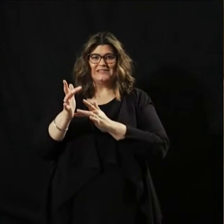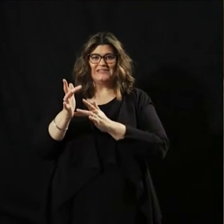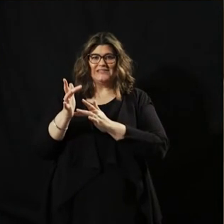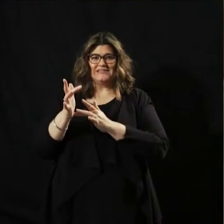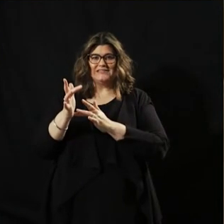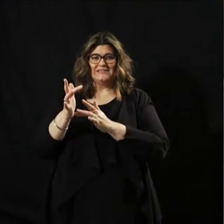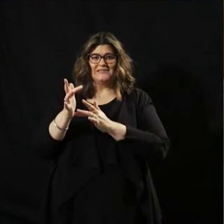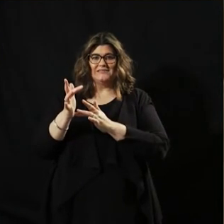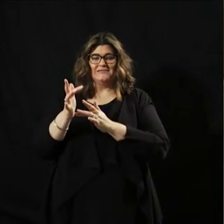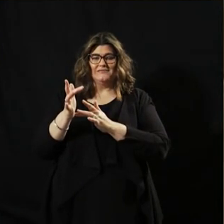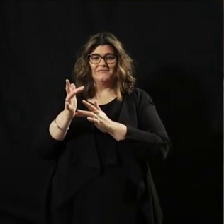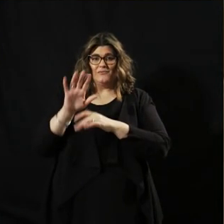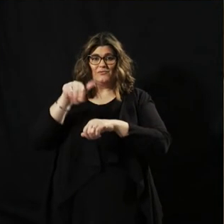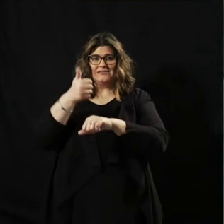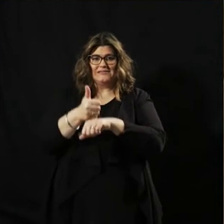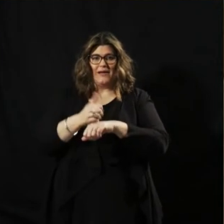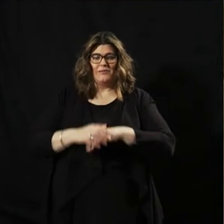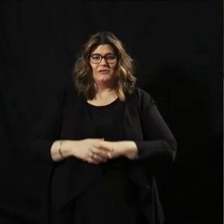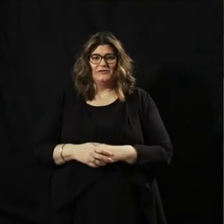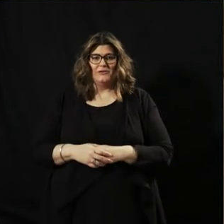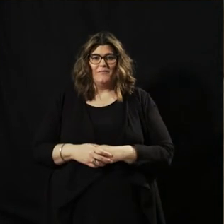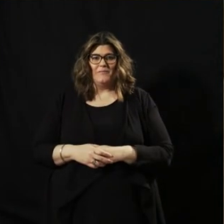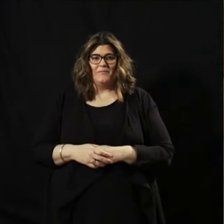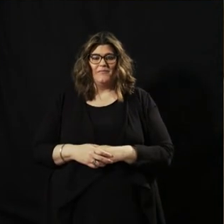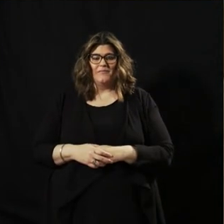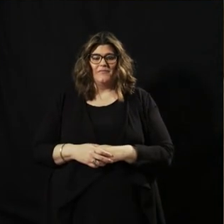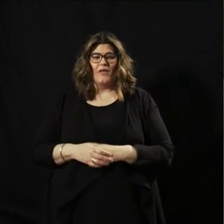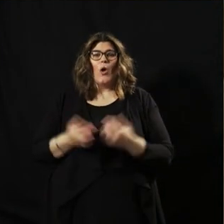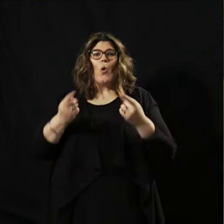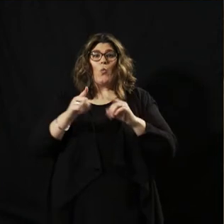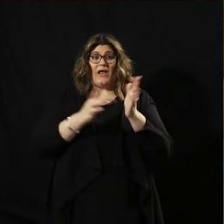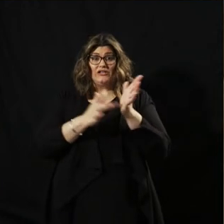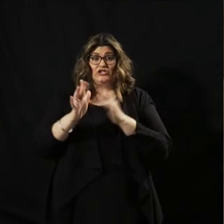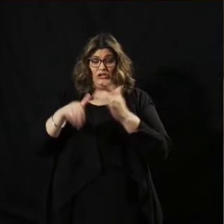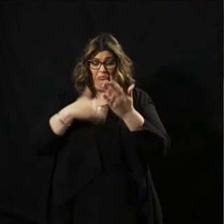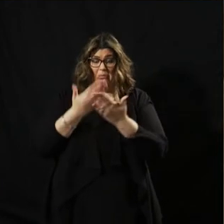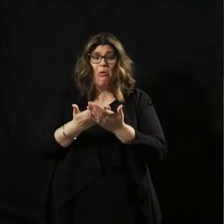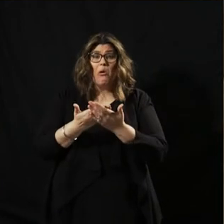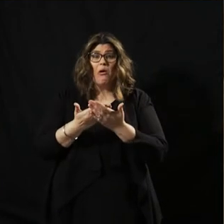we are," shining with joy for their maker.